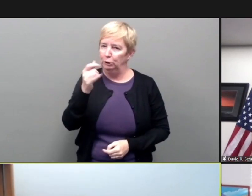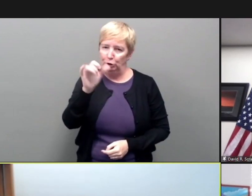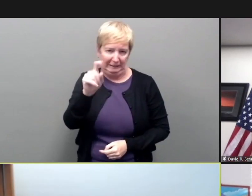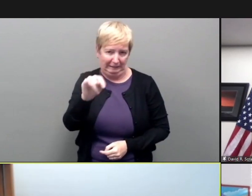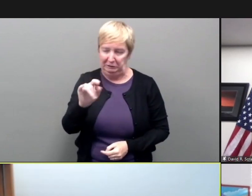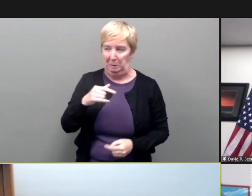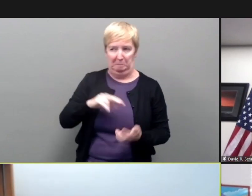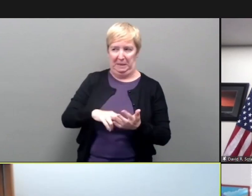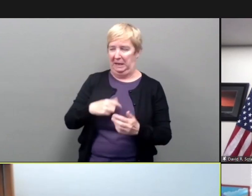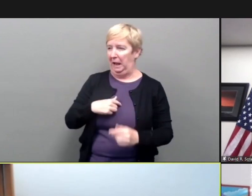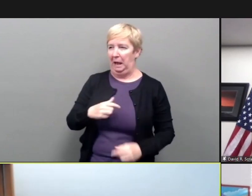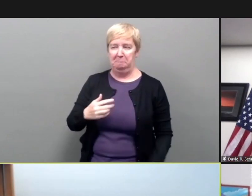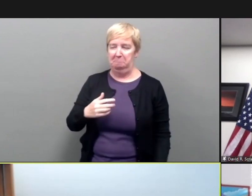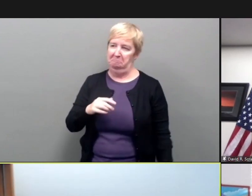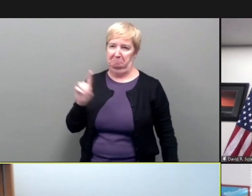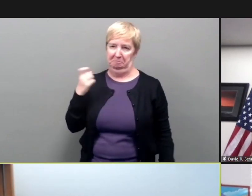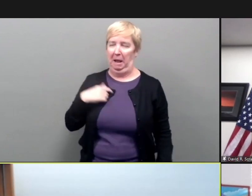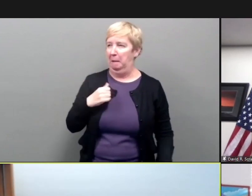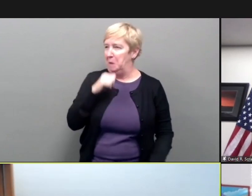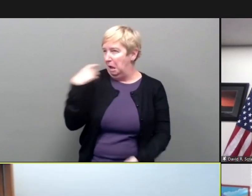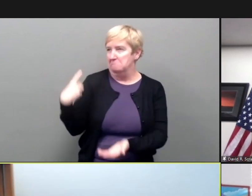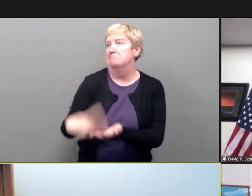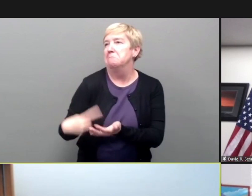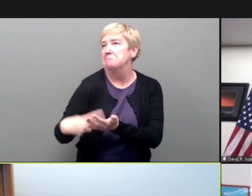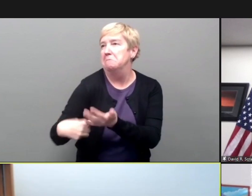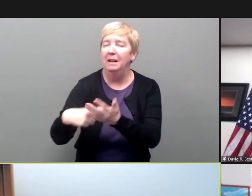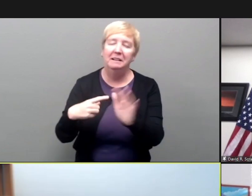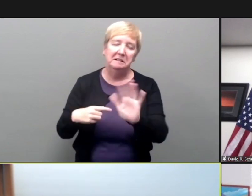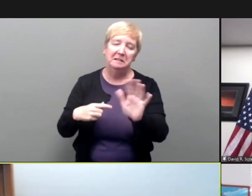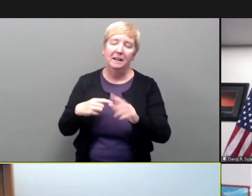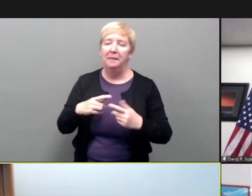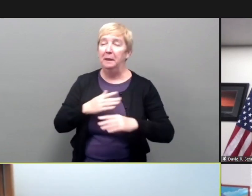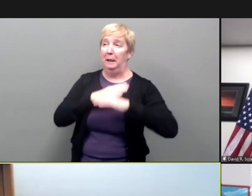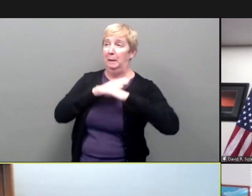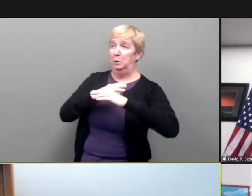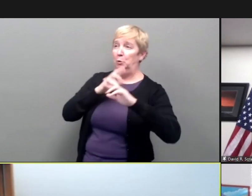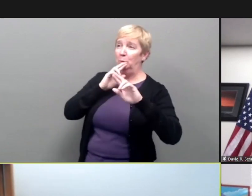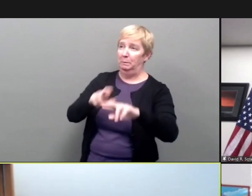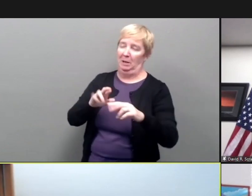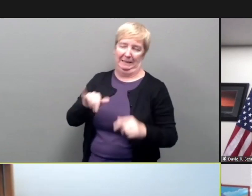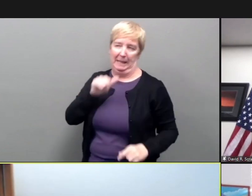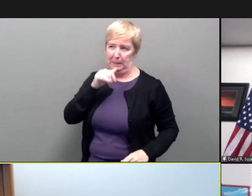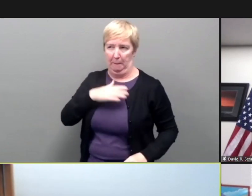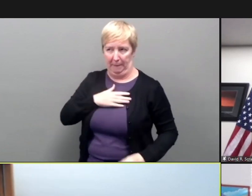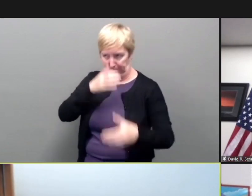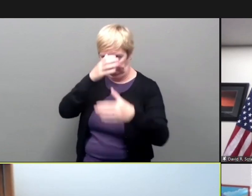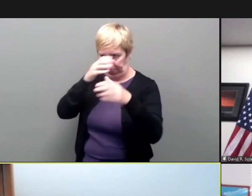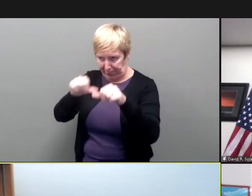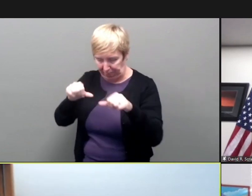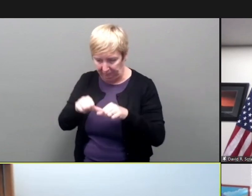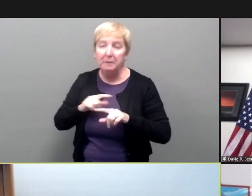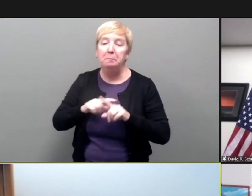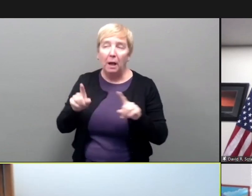about the immune response. But it does appear